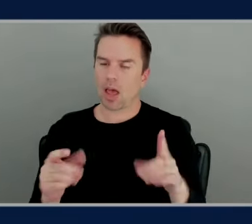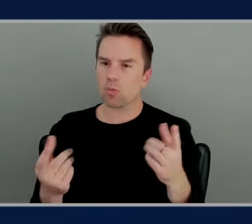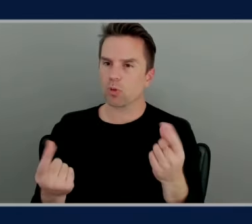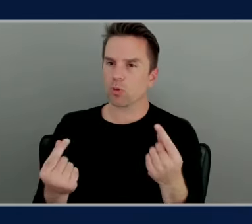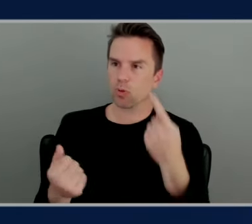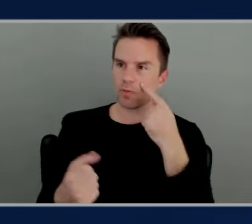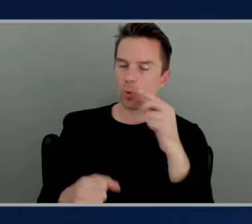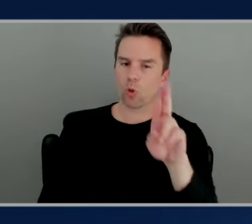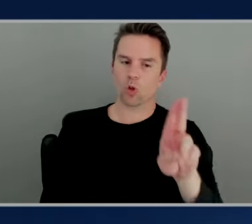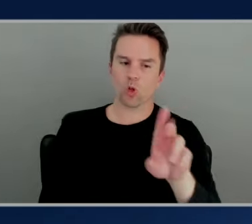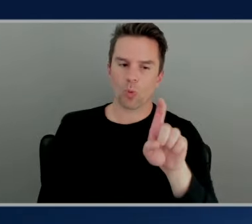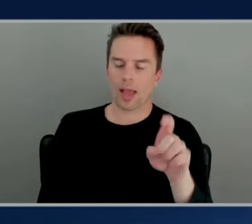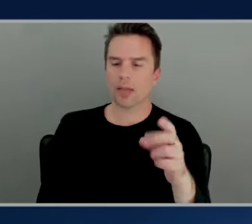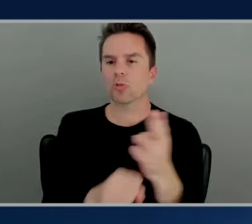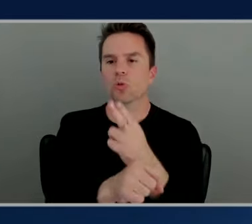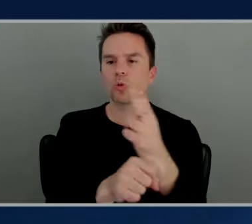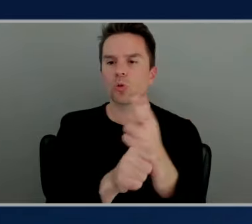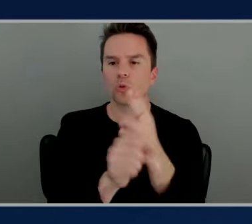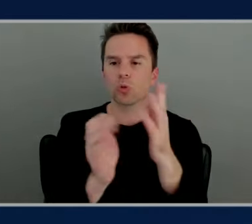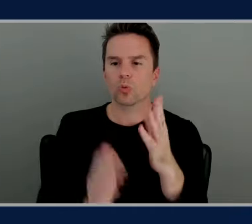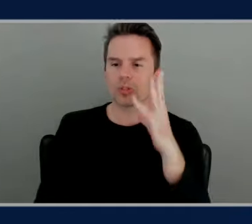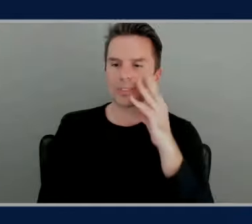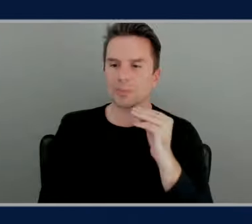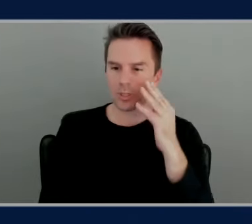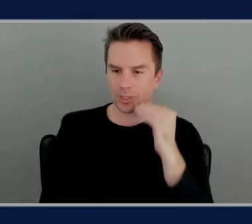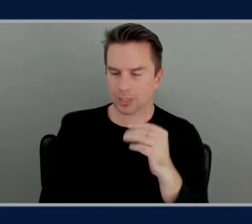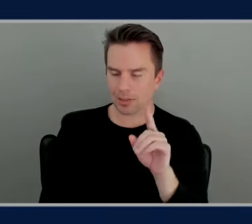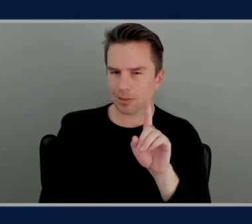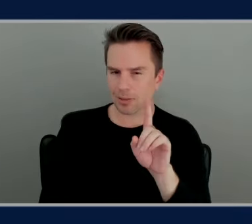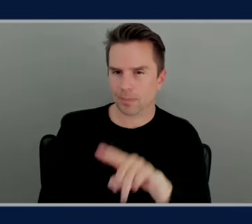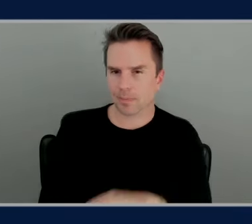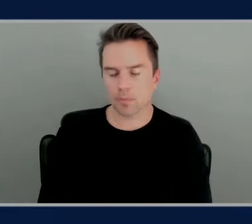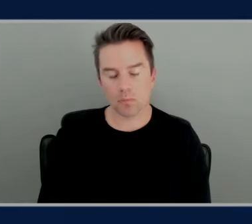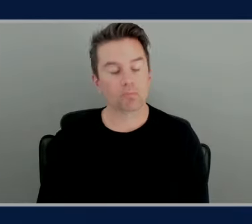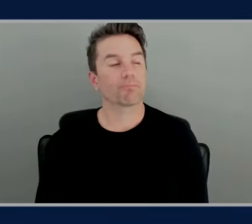user experience? Yeah, so and that's where it comes in.